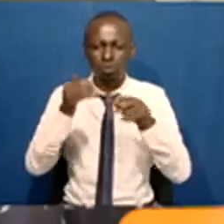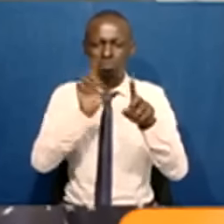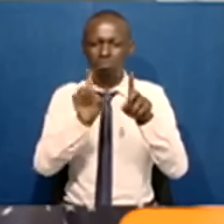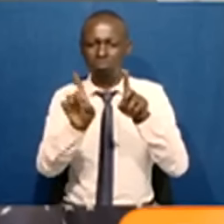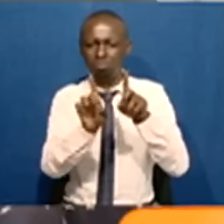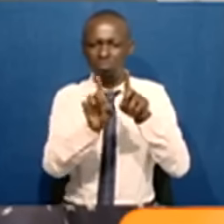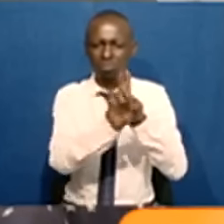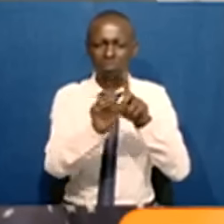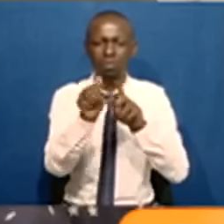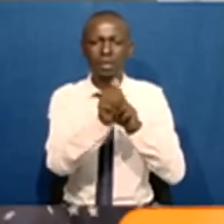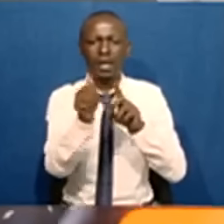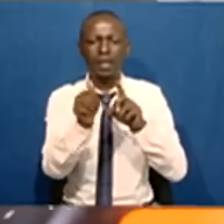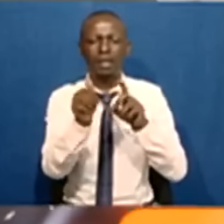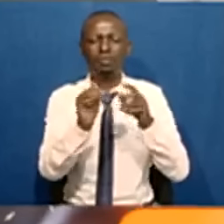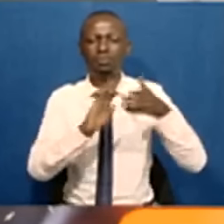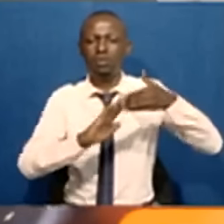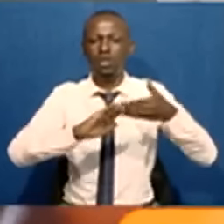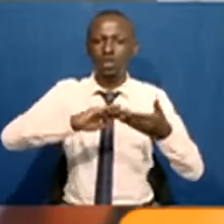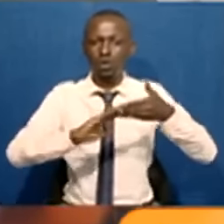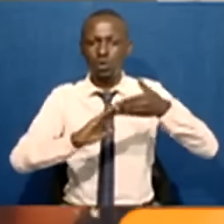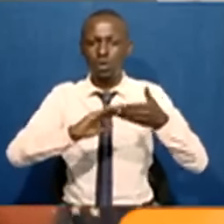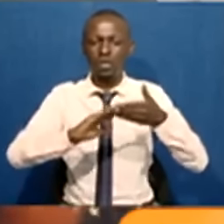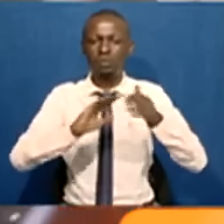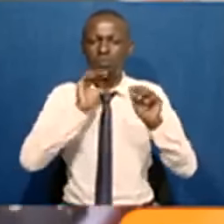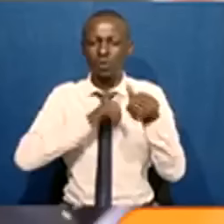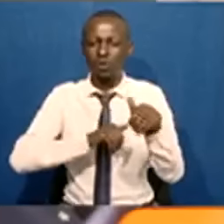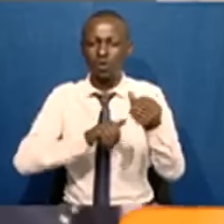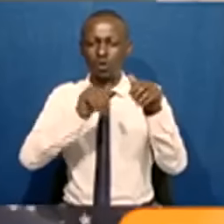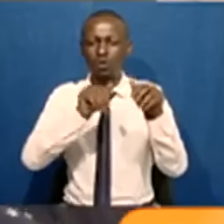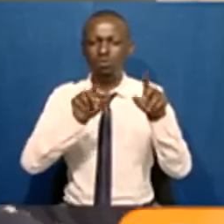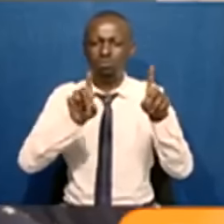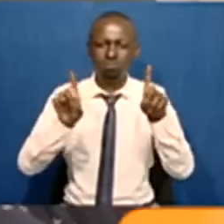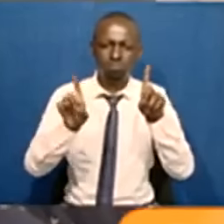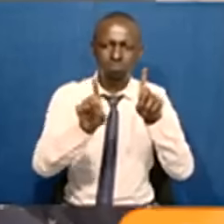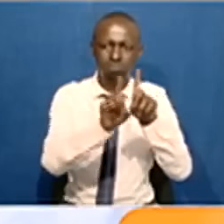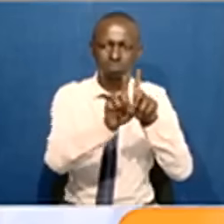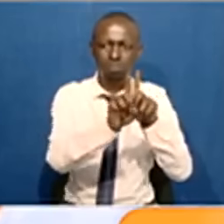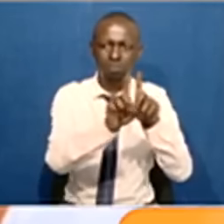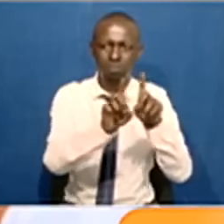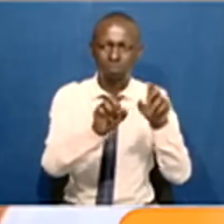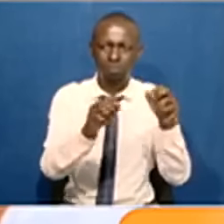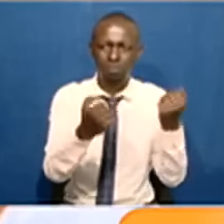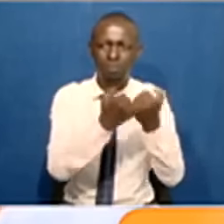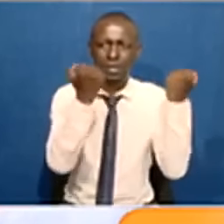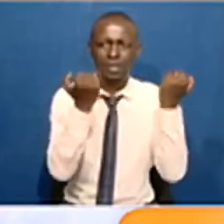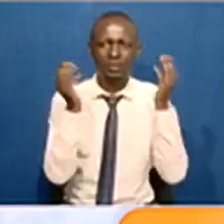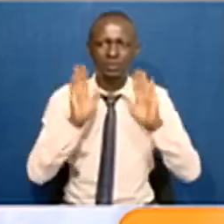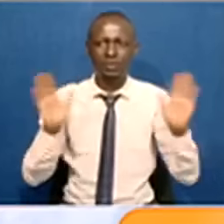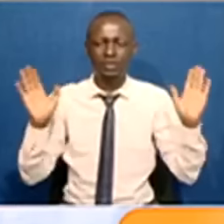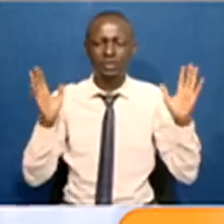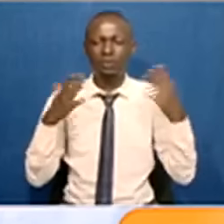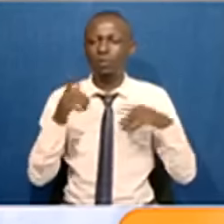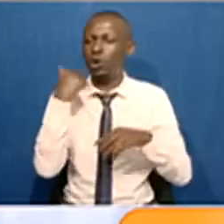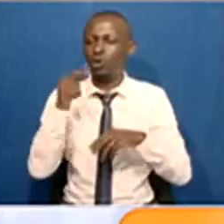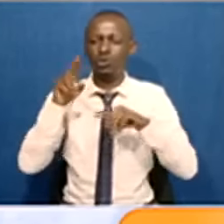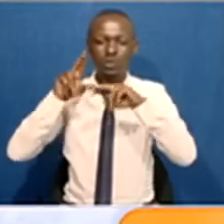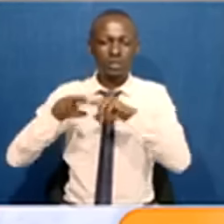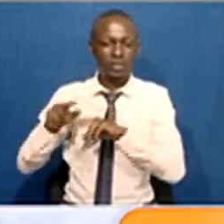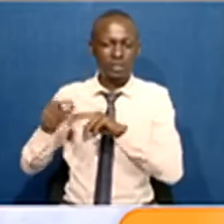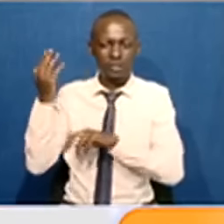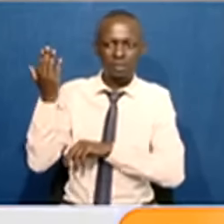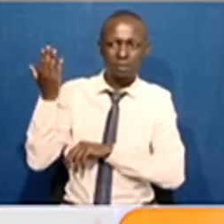imekuja nyuma at full speed, so ikagonga the left side of the bus. When it tulikuwa nyuma, I think we had the